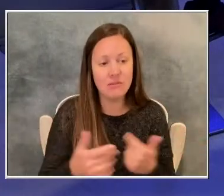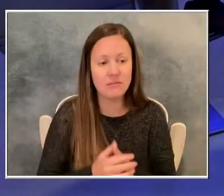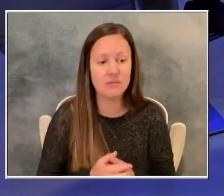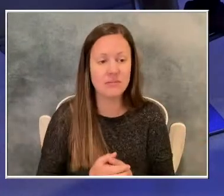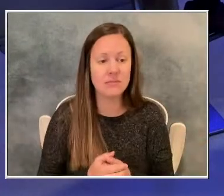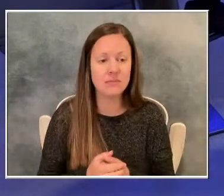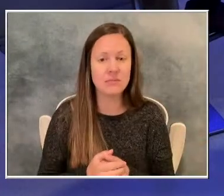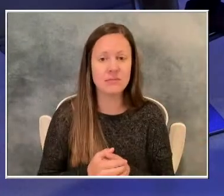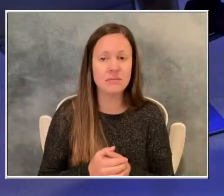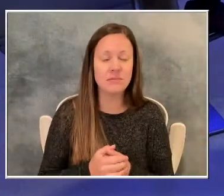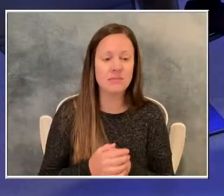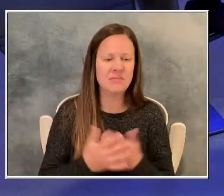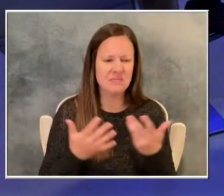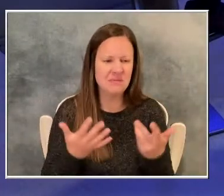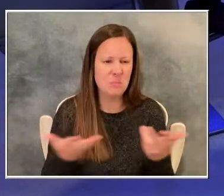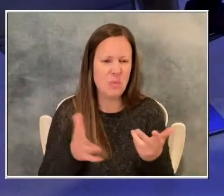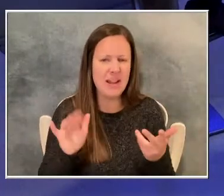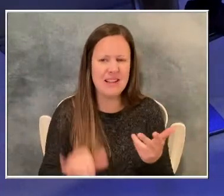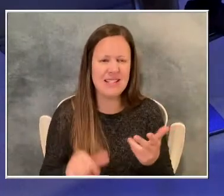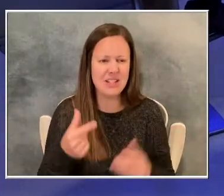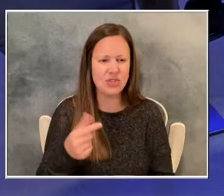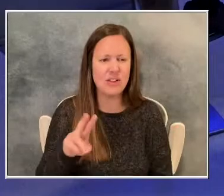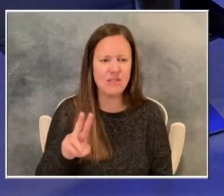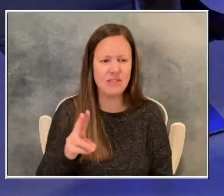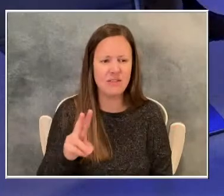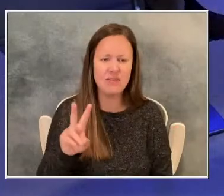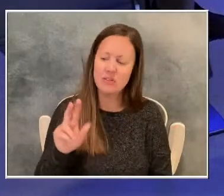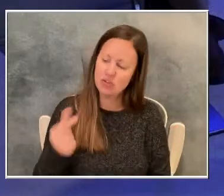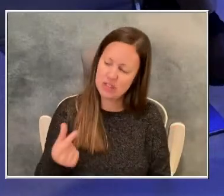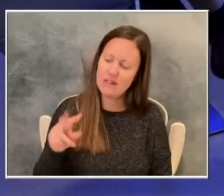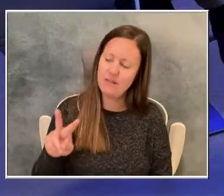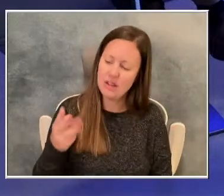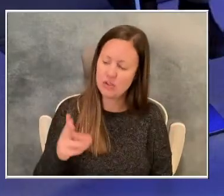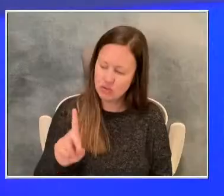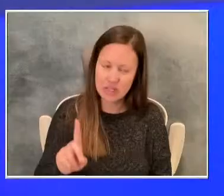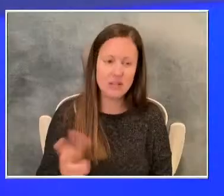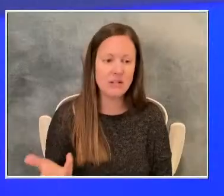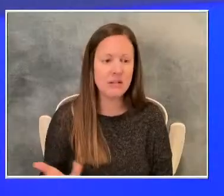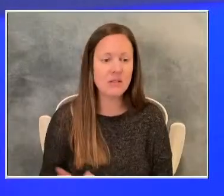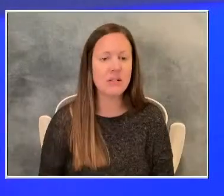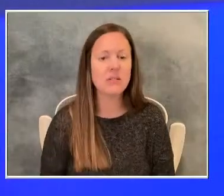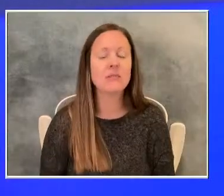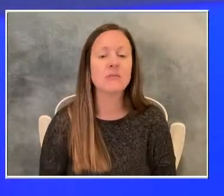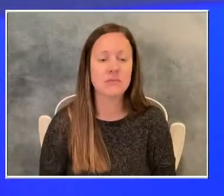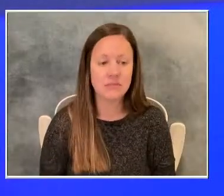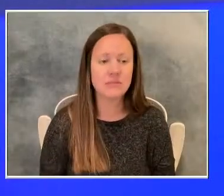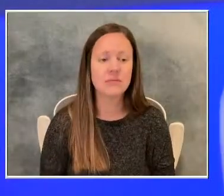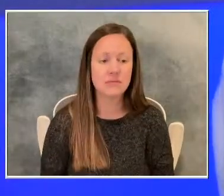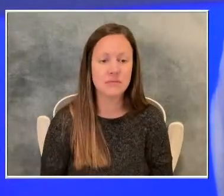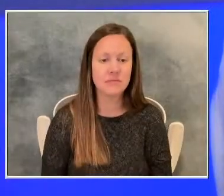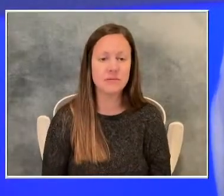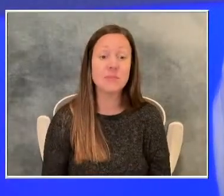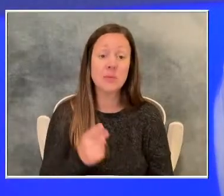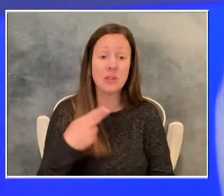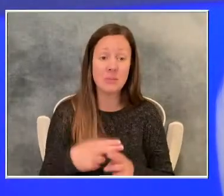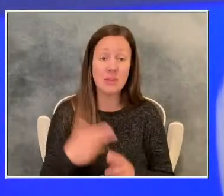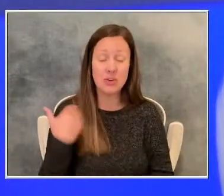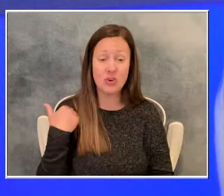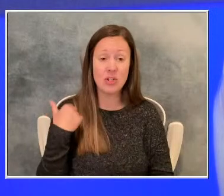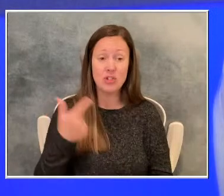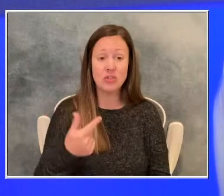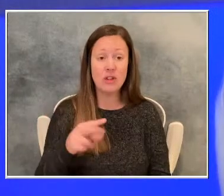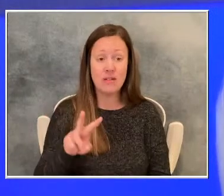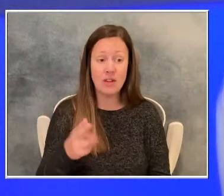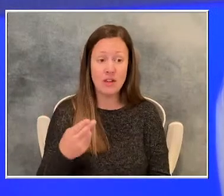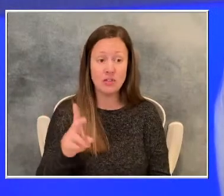exactly what it is before we talk about how common it is. As you rightly mentioned earlier, graft versus host disease occurs when the